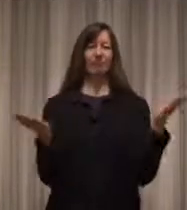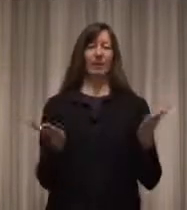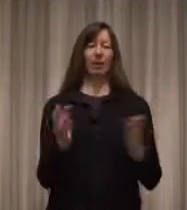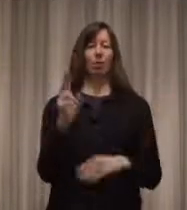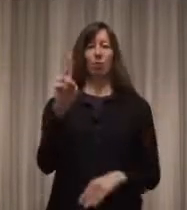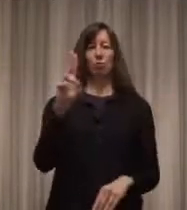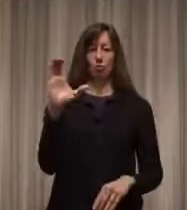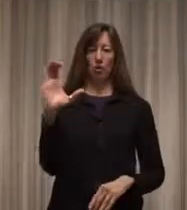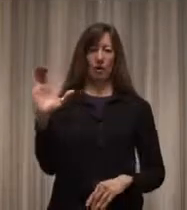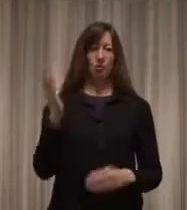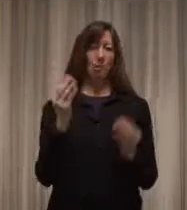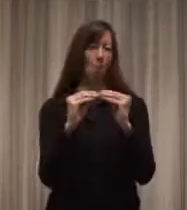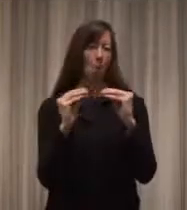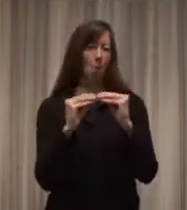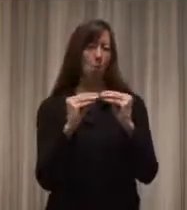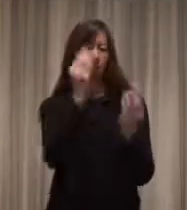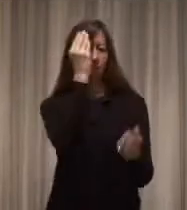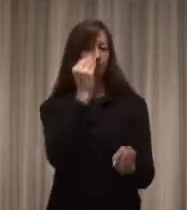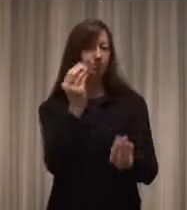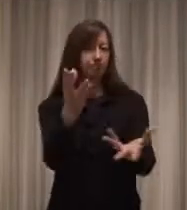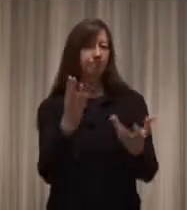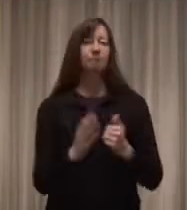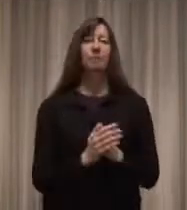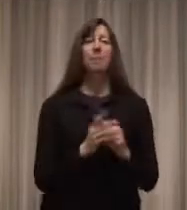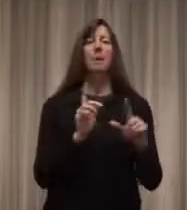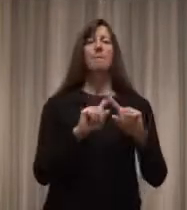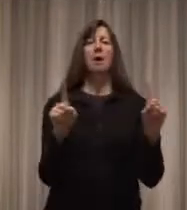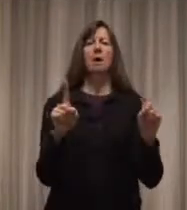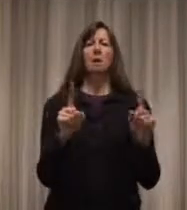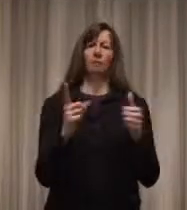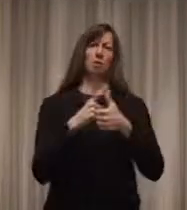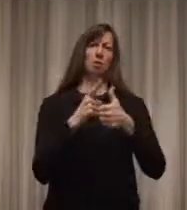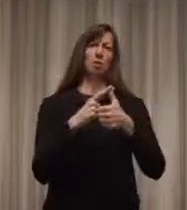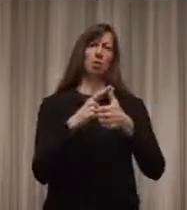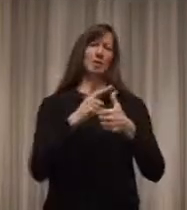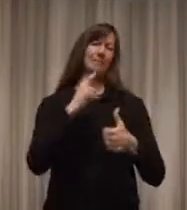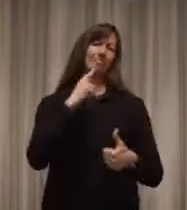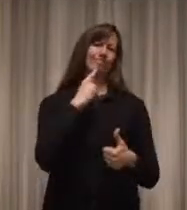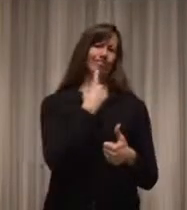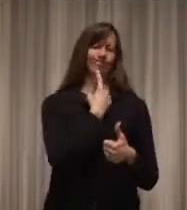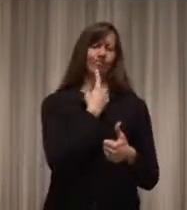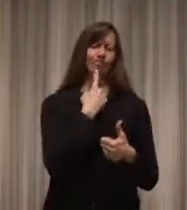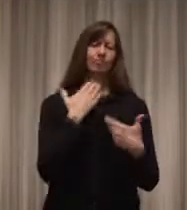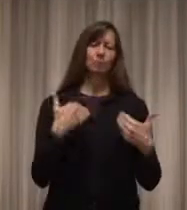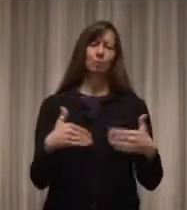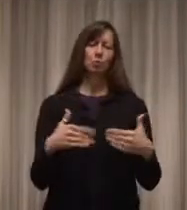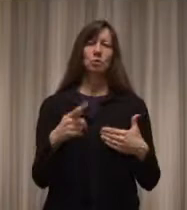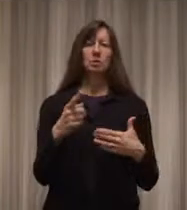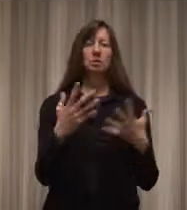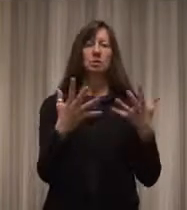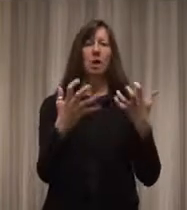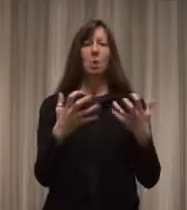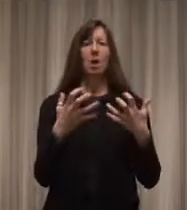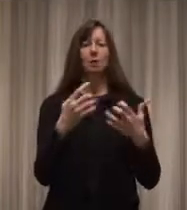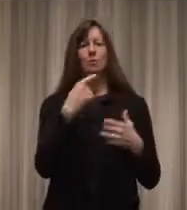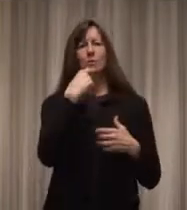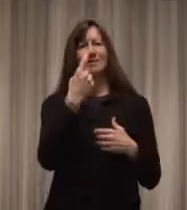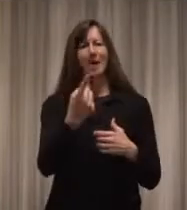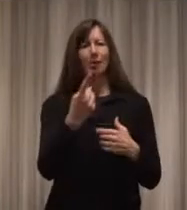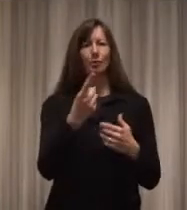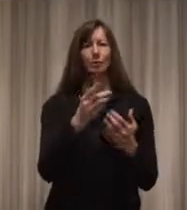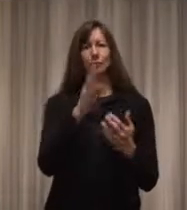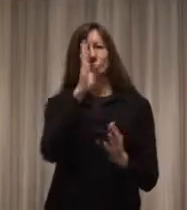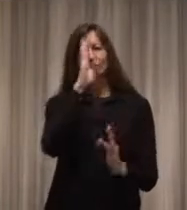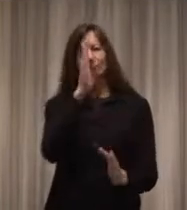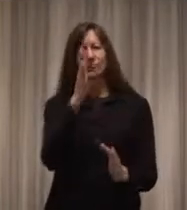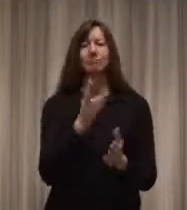that, I do want to, in a more serious note, say that I hope everybody is doing well after a very